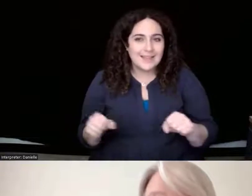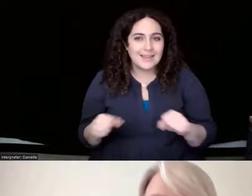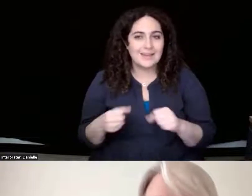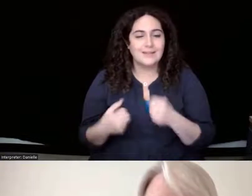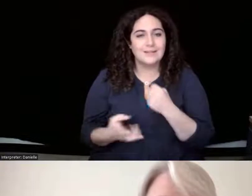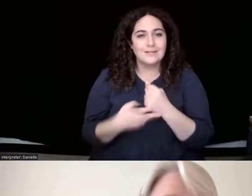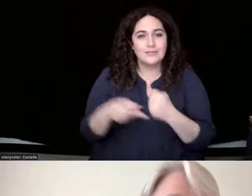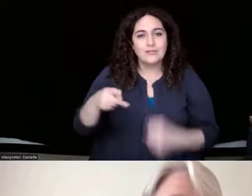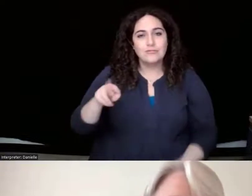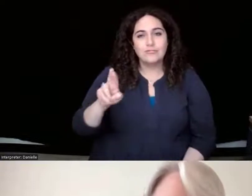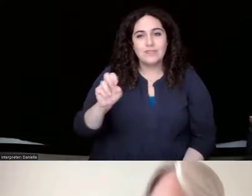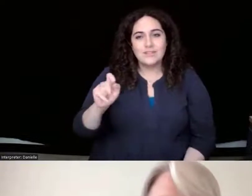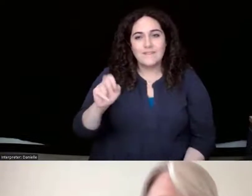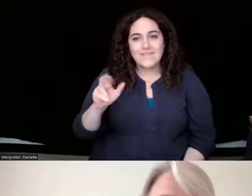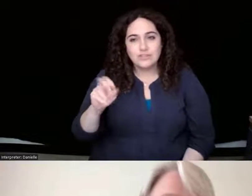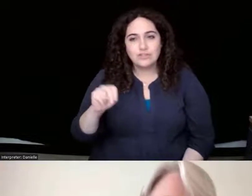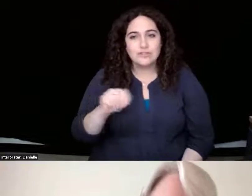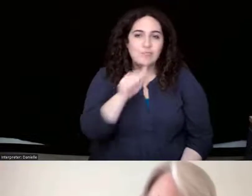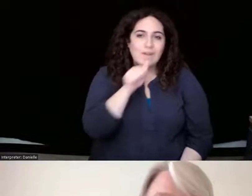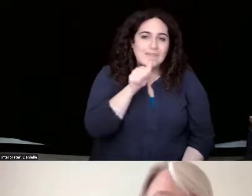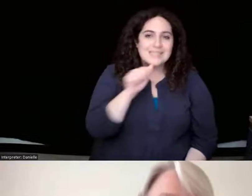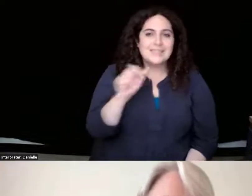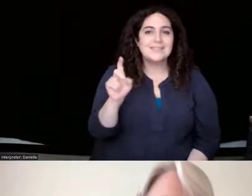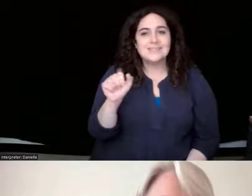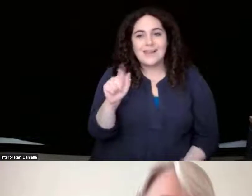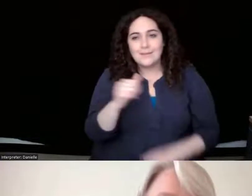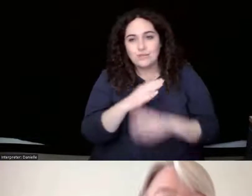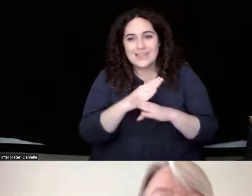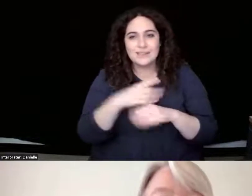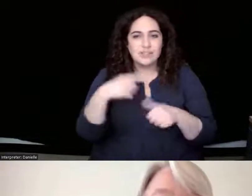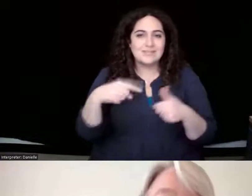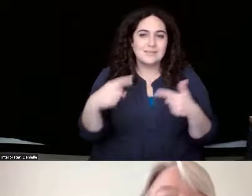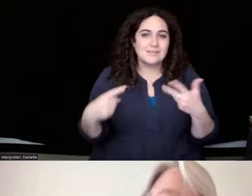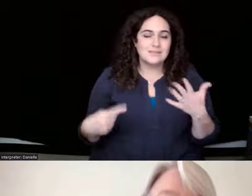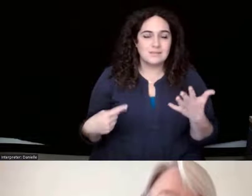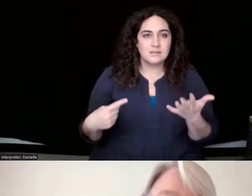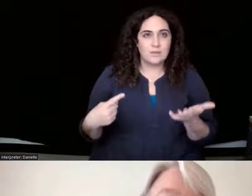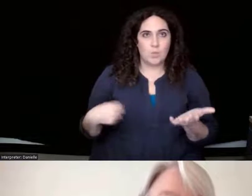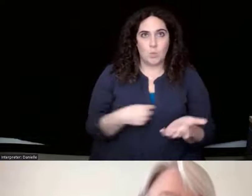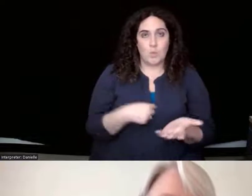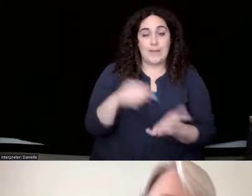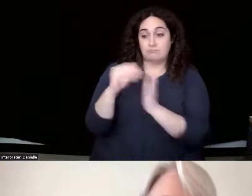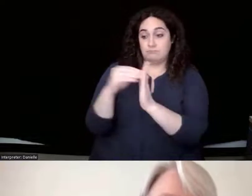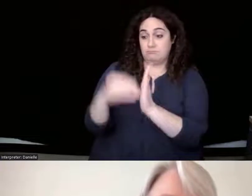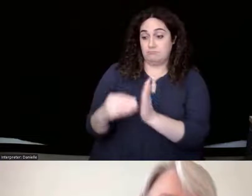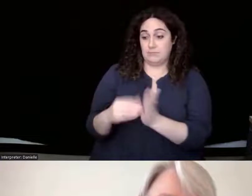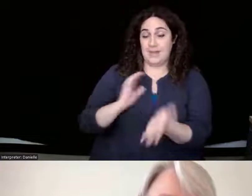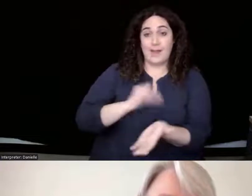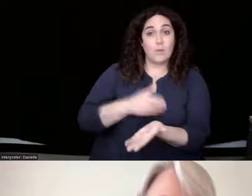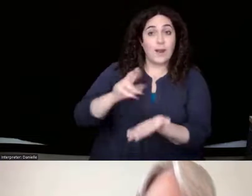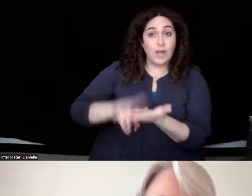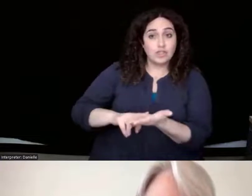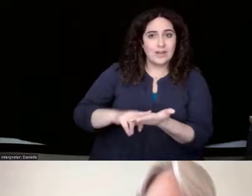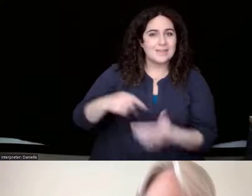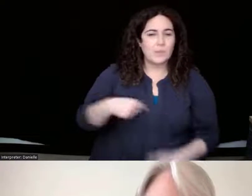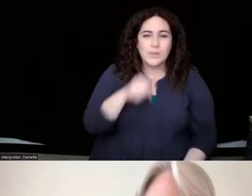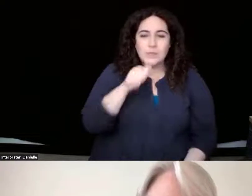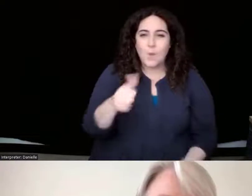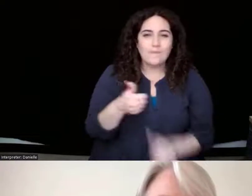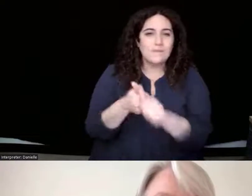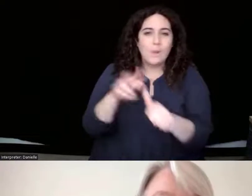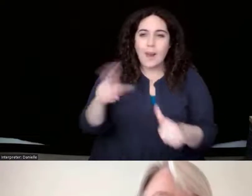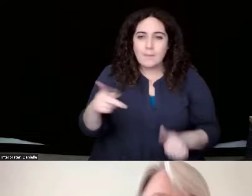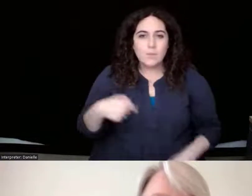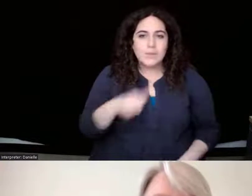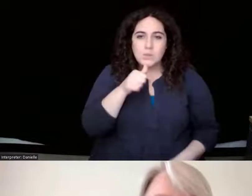preservation, privacy, data protections, et cetera, we don't know if what we've contracted for is what's actually being